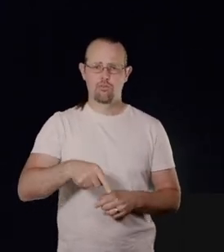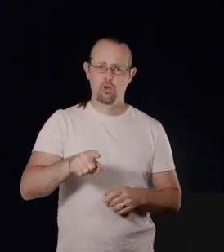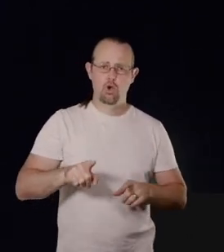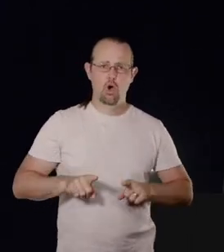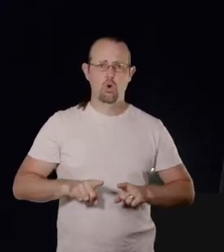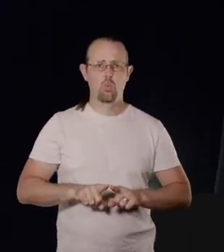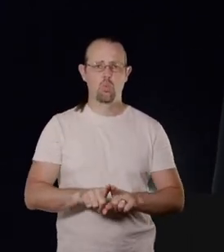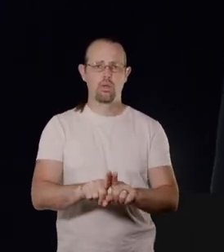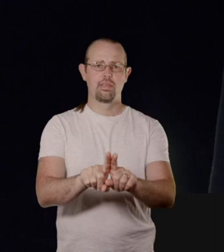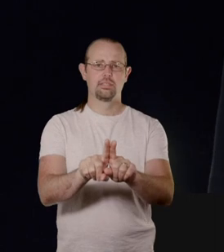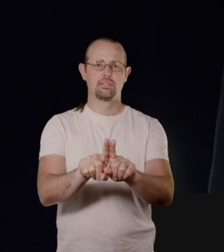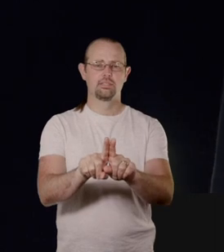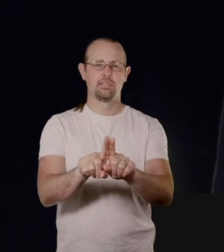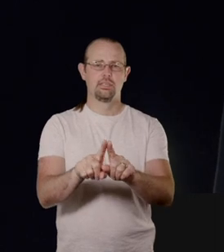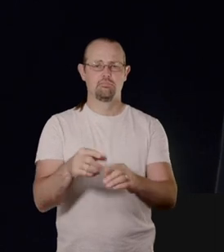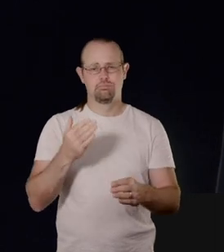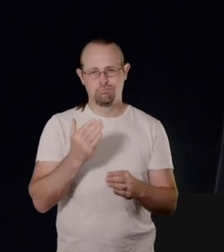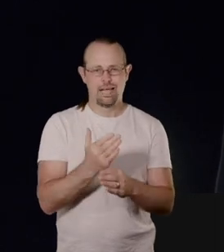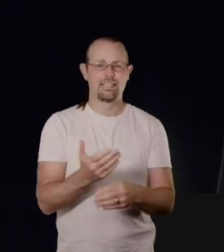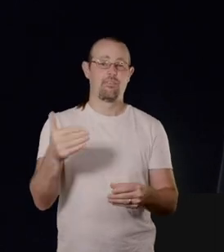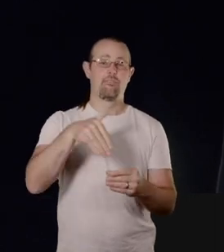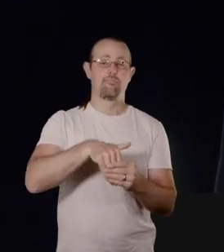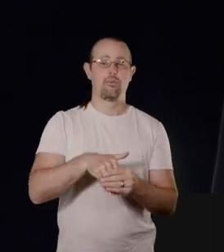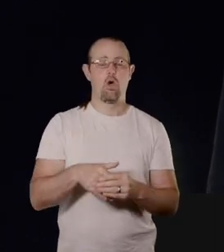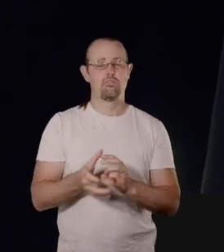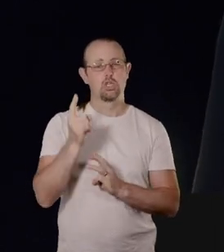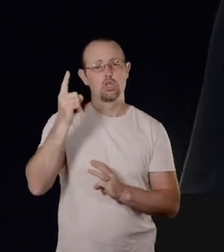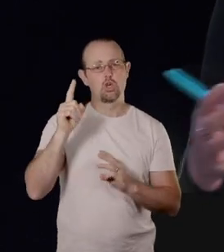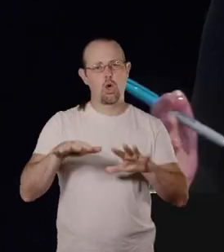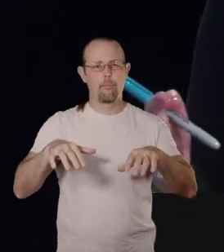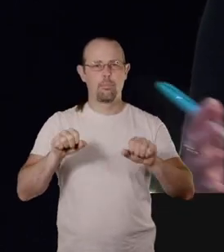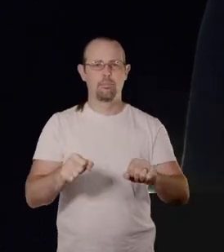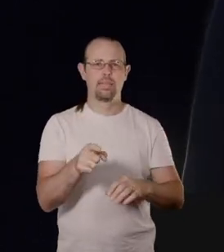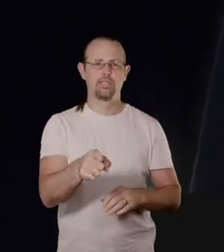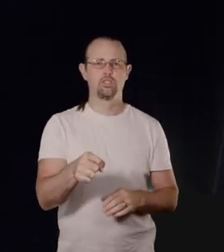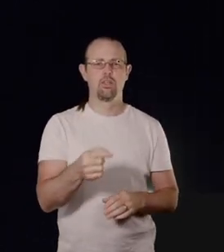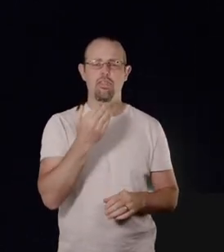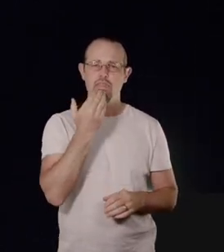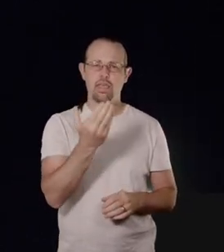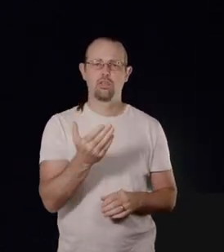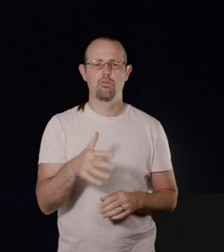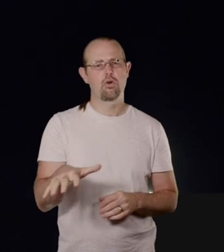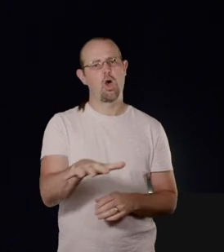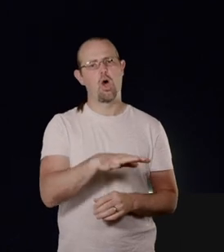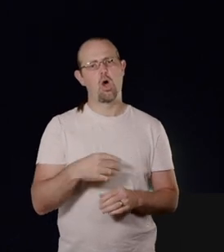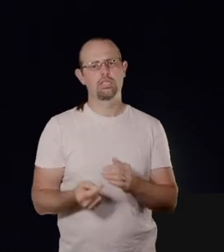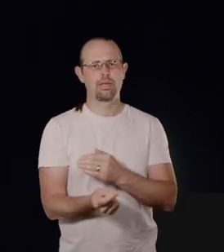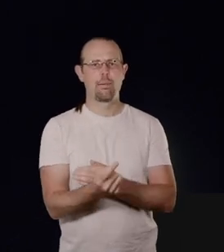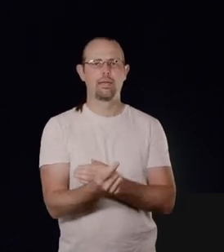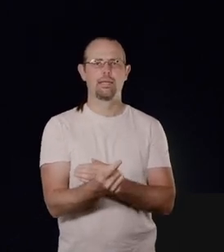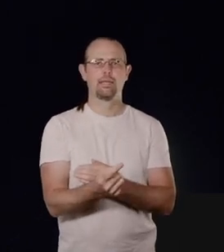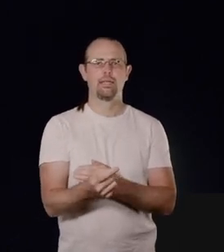devoted, active and involved. God bless you and thank you for all of the different things that have been happening.